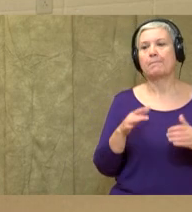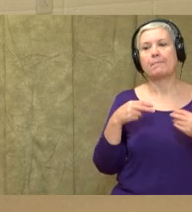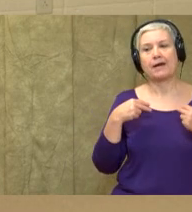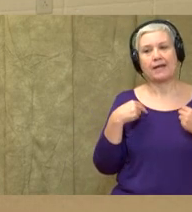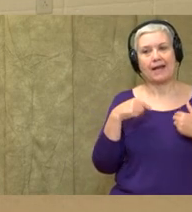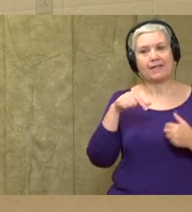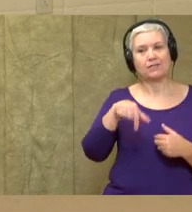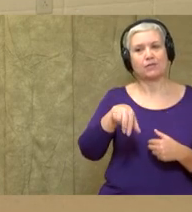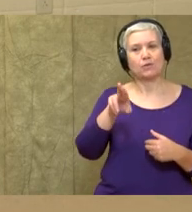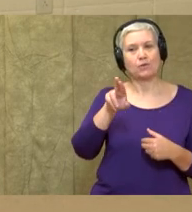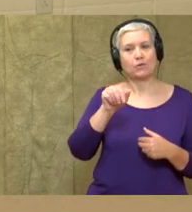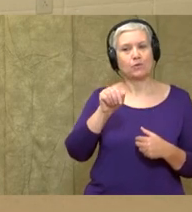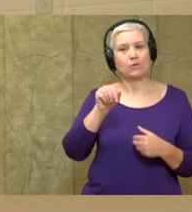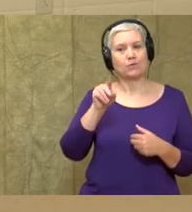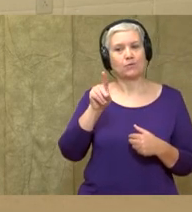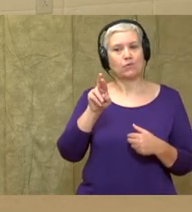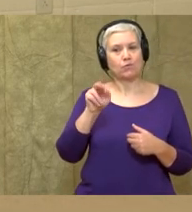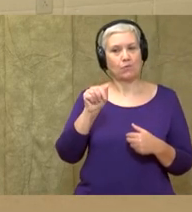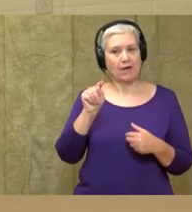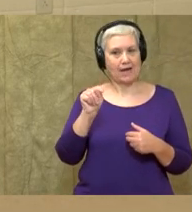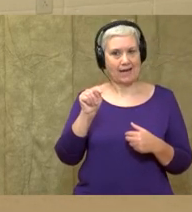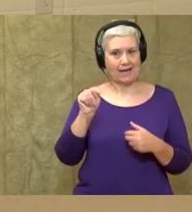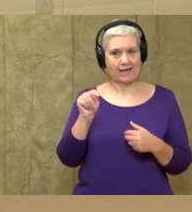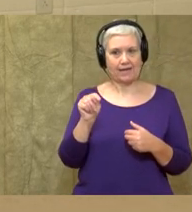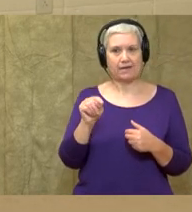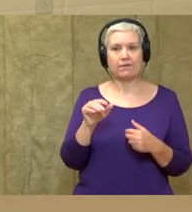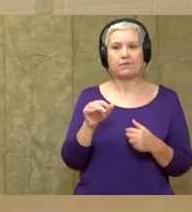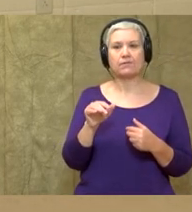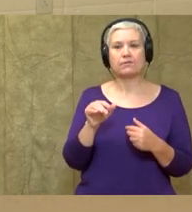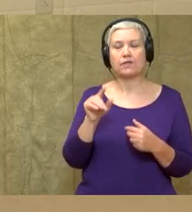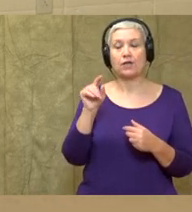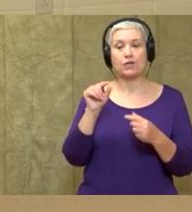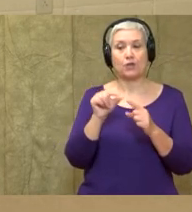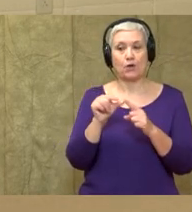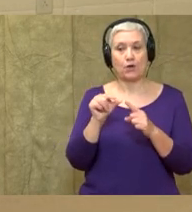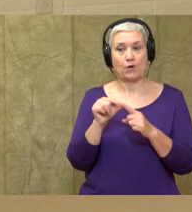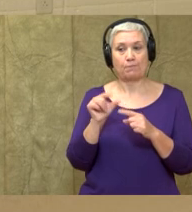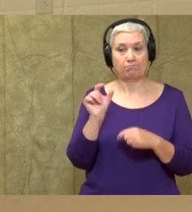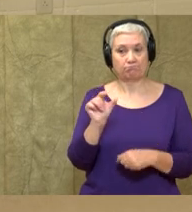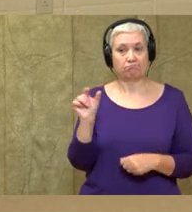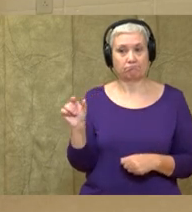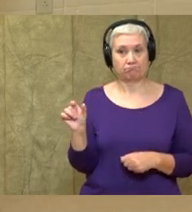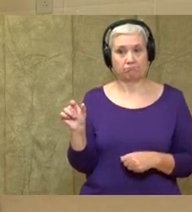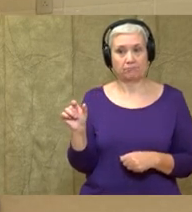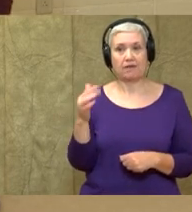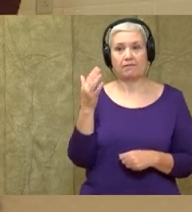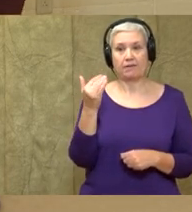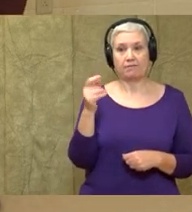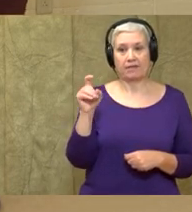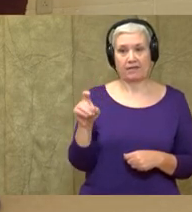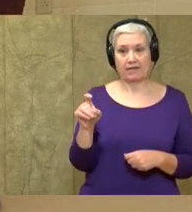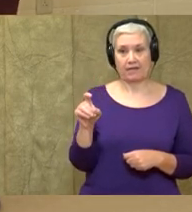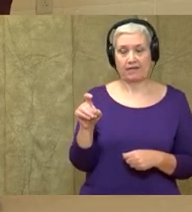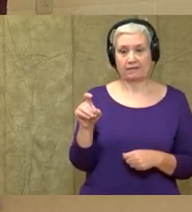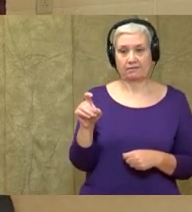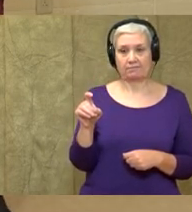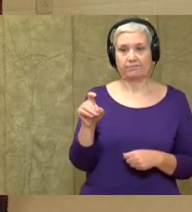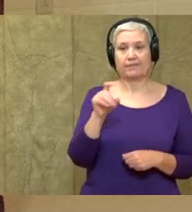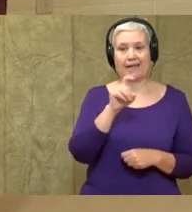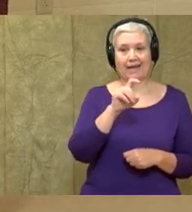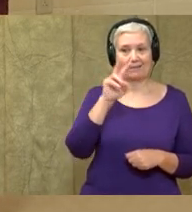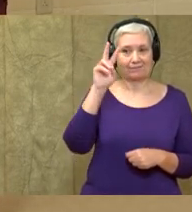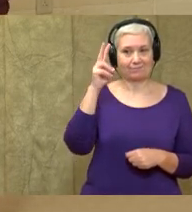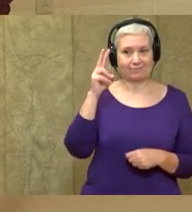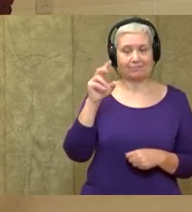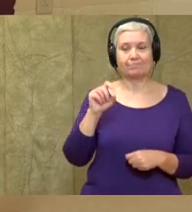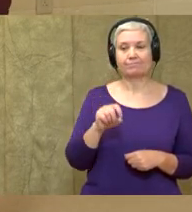quadratic term, this x squared term, as well as this linear term, that 15x. And again, we're